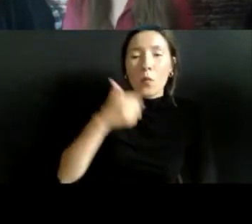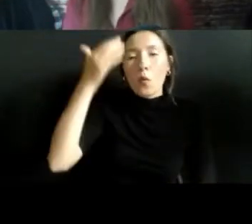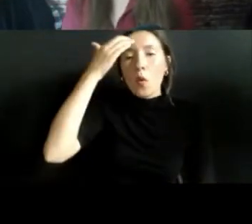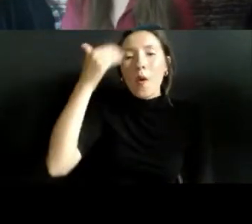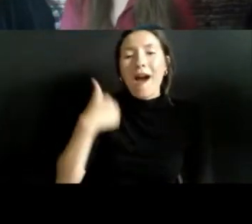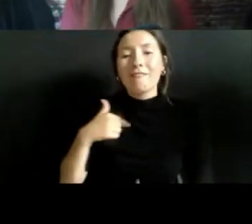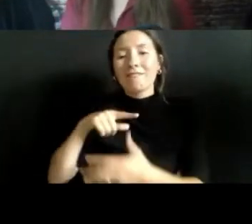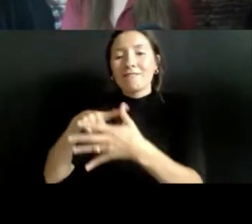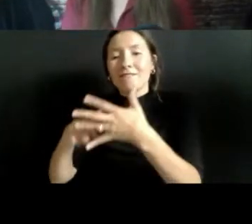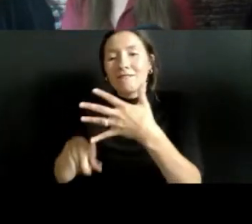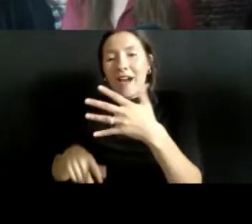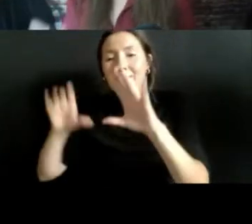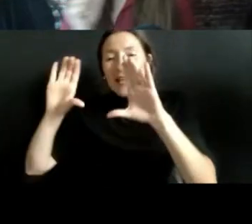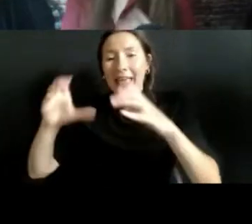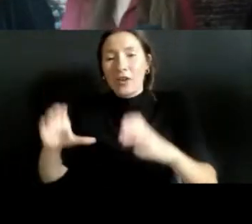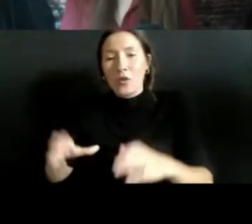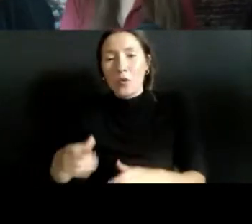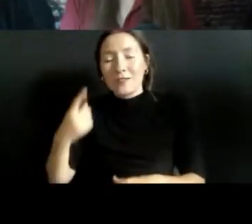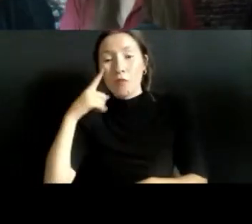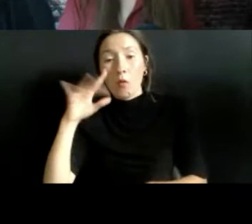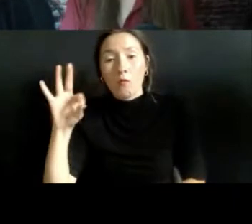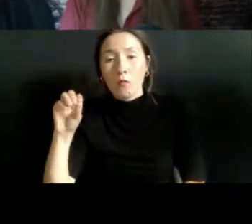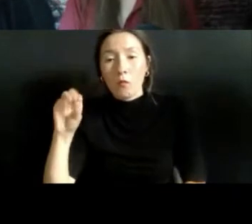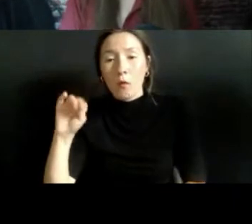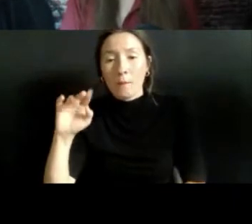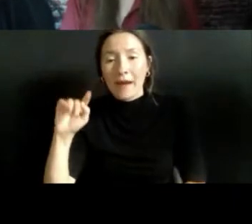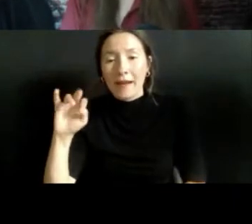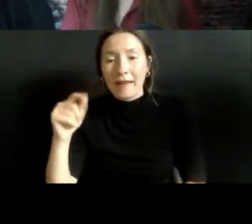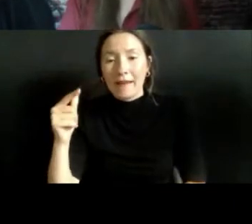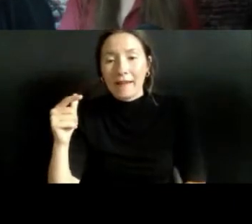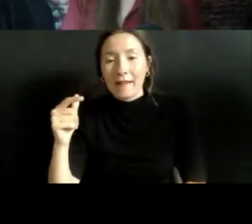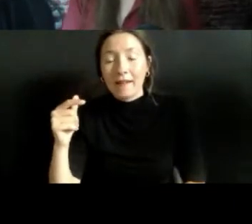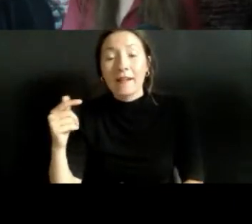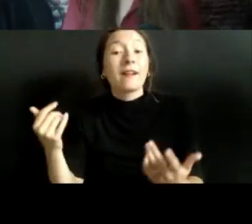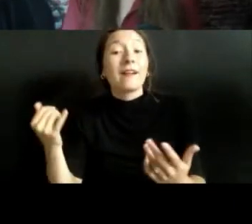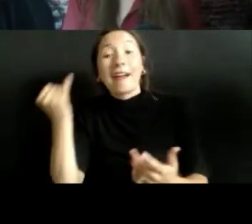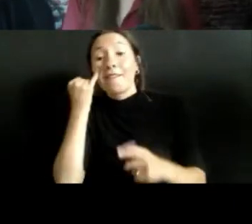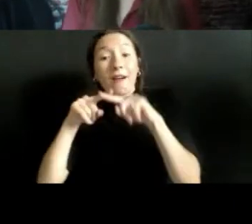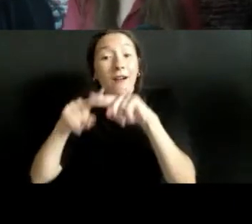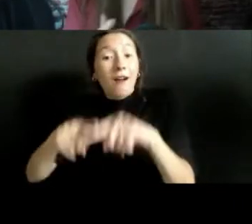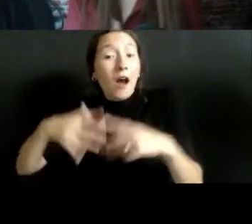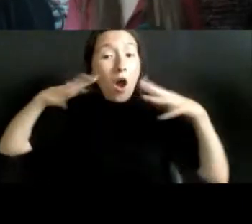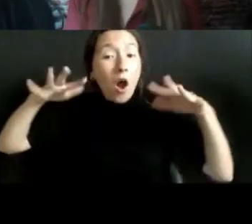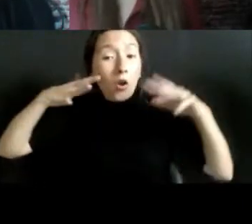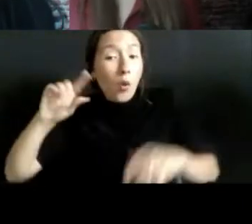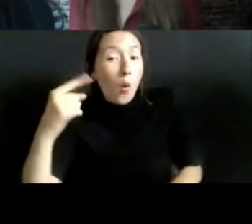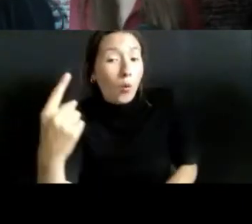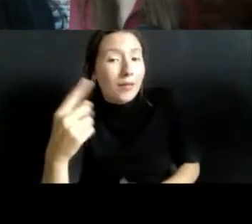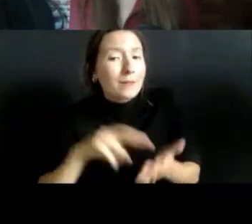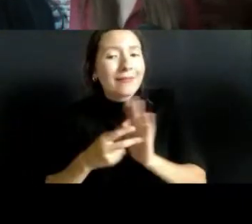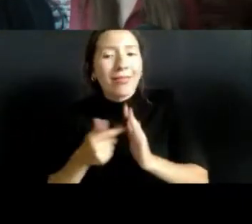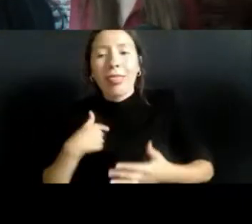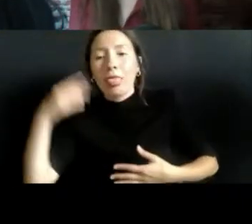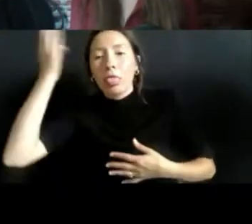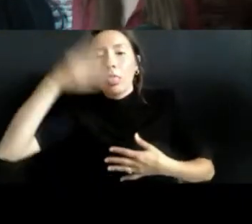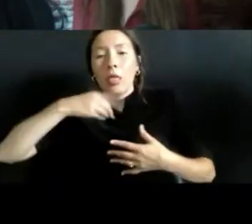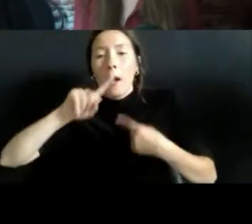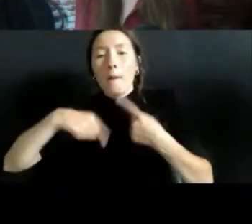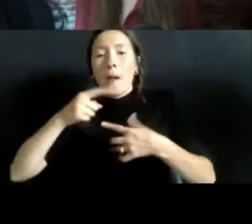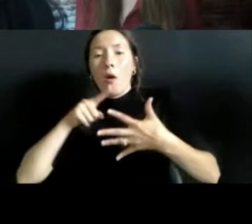formatting. If you only were relying on the audio as your alternative text, you wouldn't know that. Is that